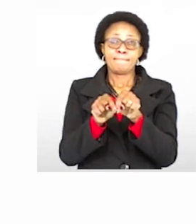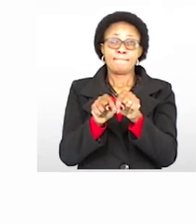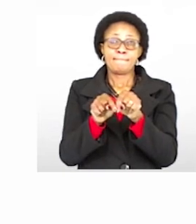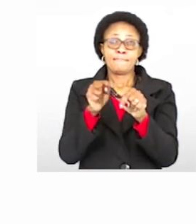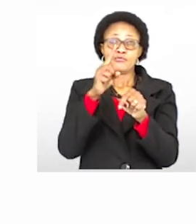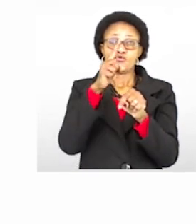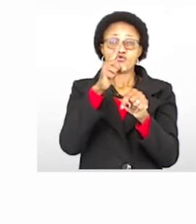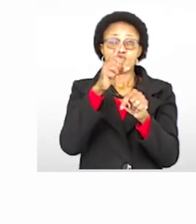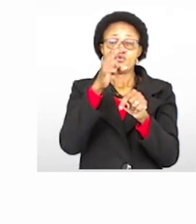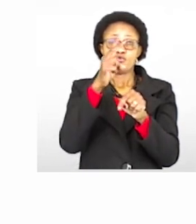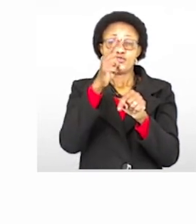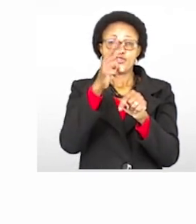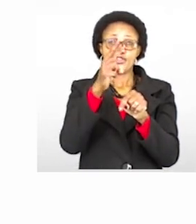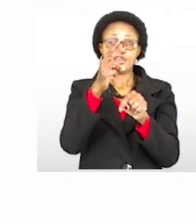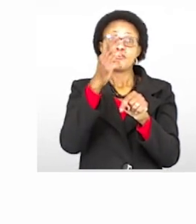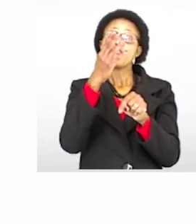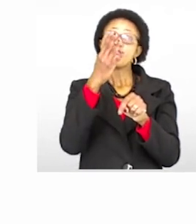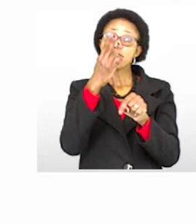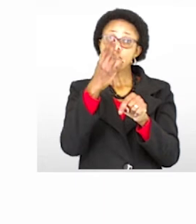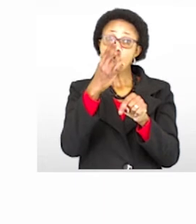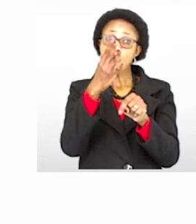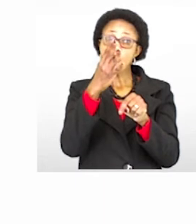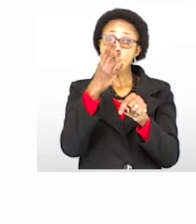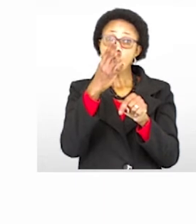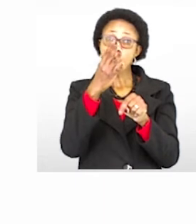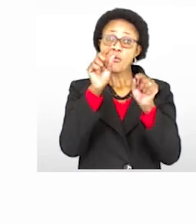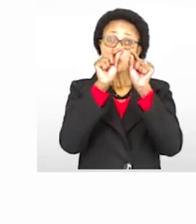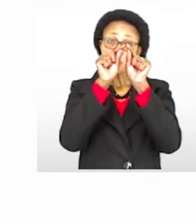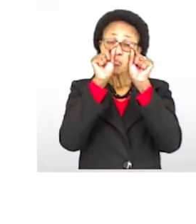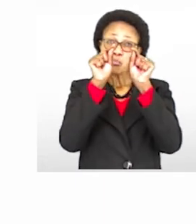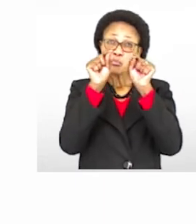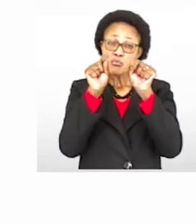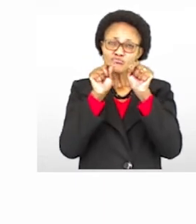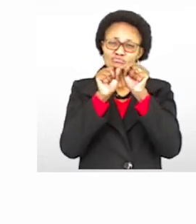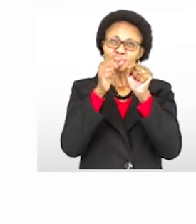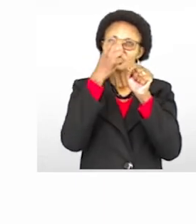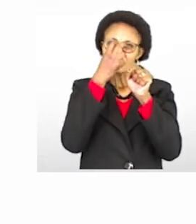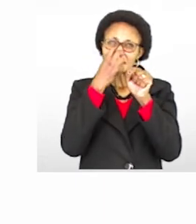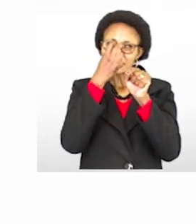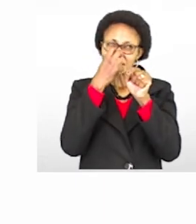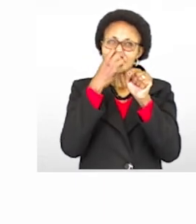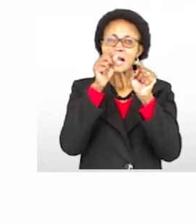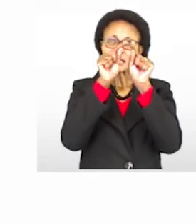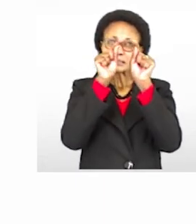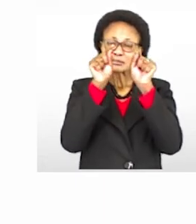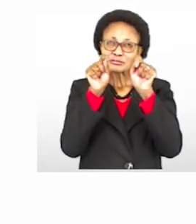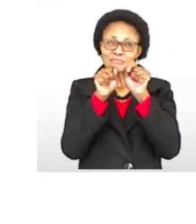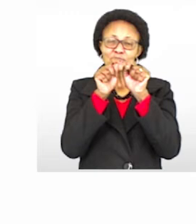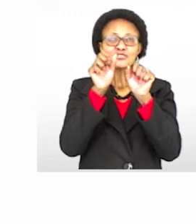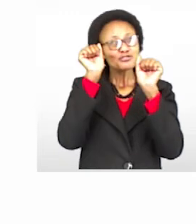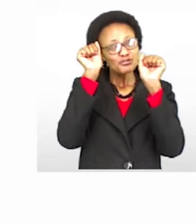1, 2, 3, 4 dark blocks, and you need